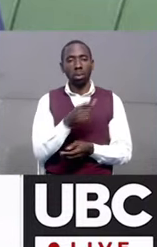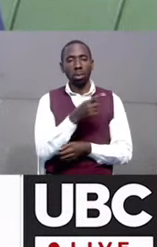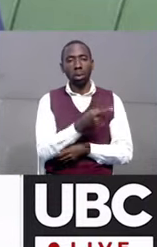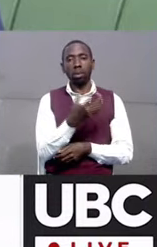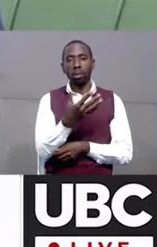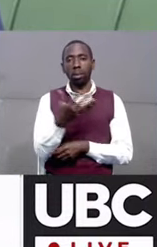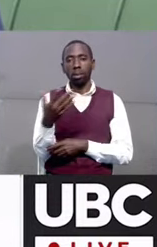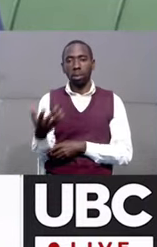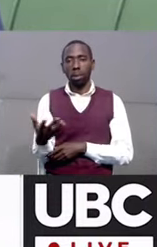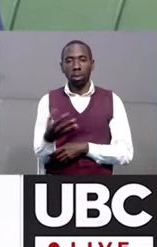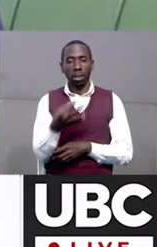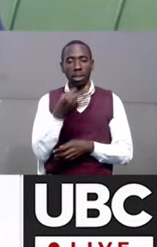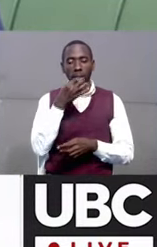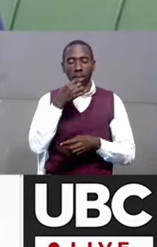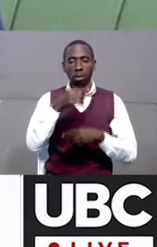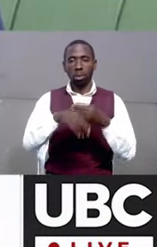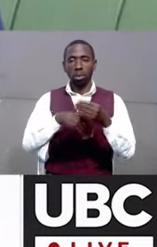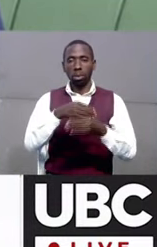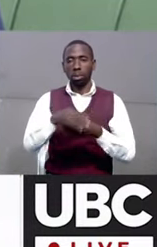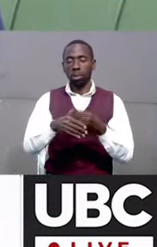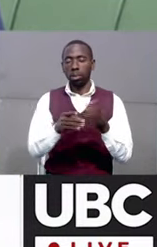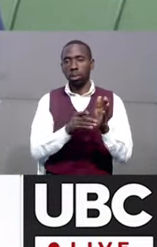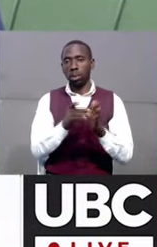155, Cotton Development Organization.